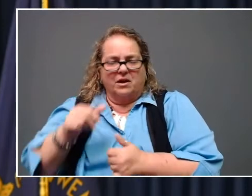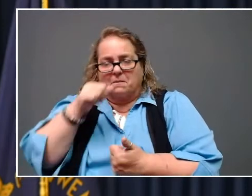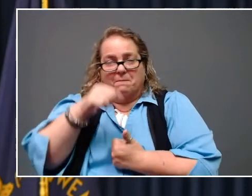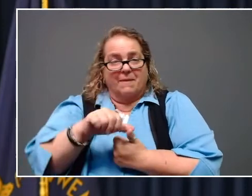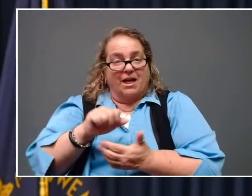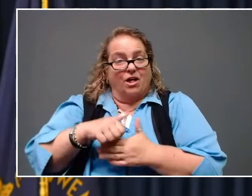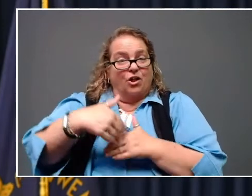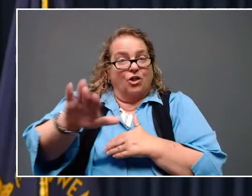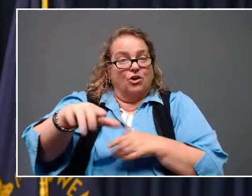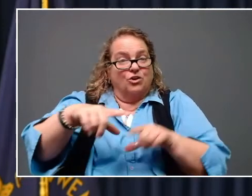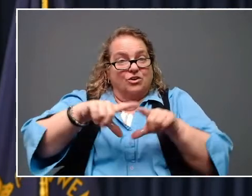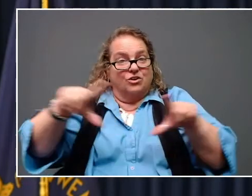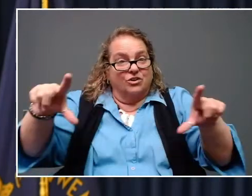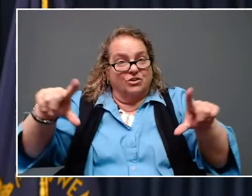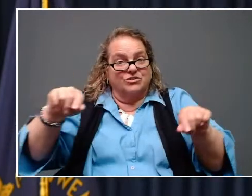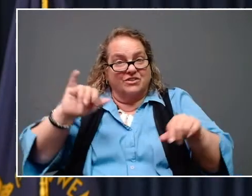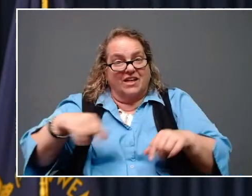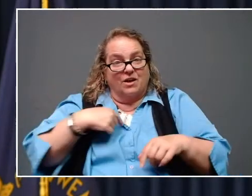the